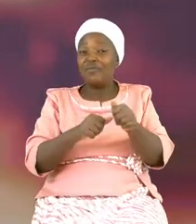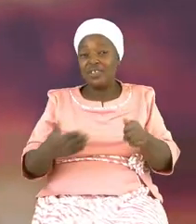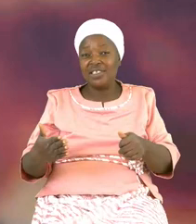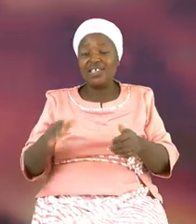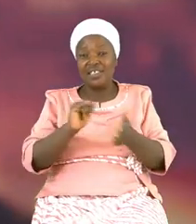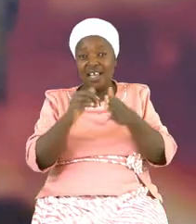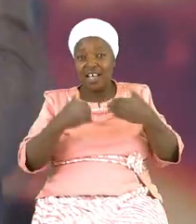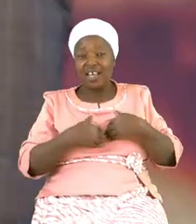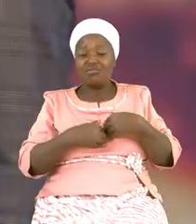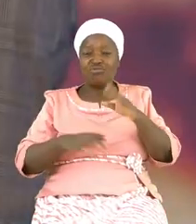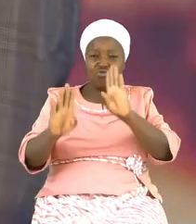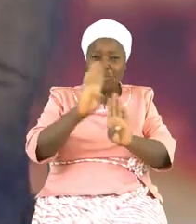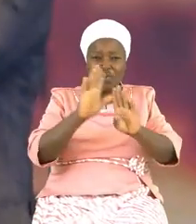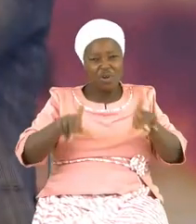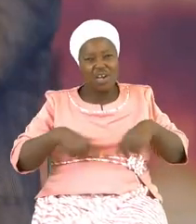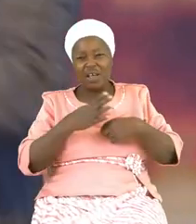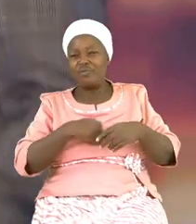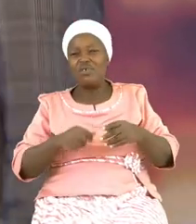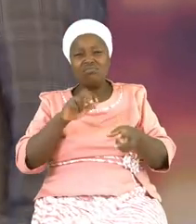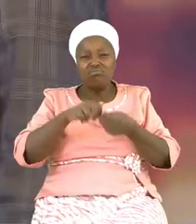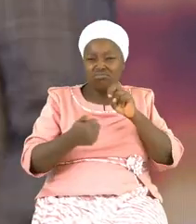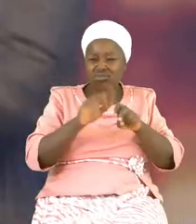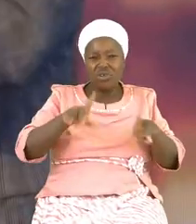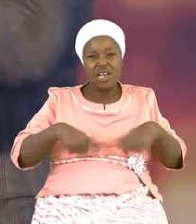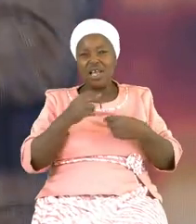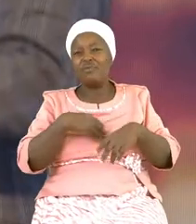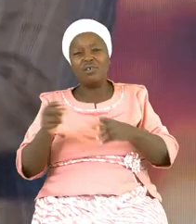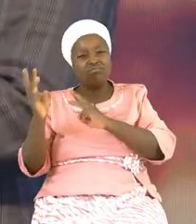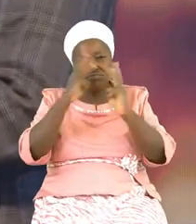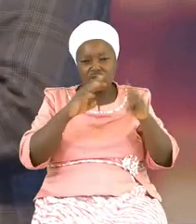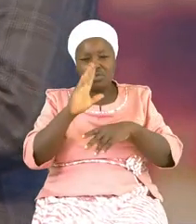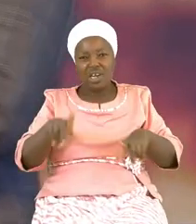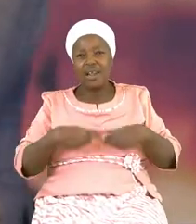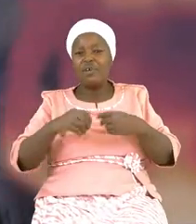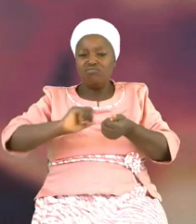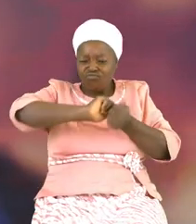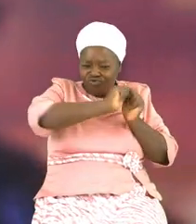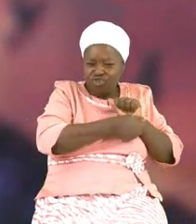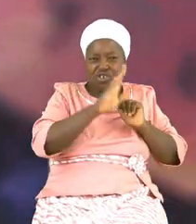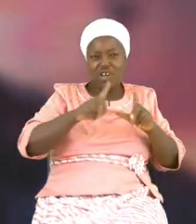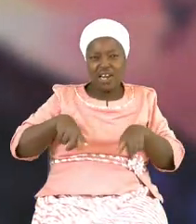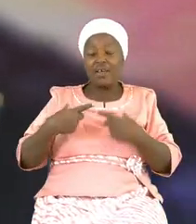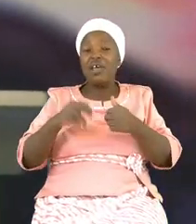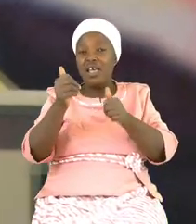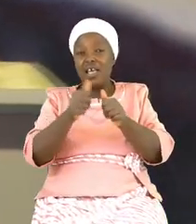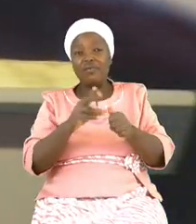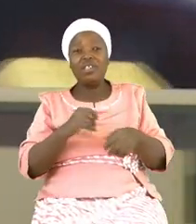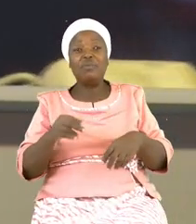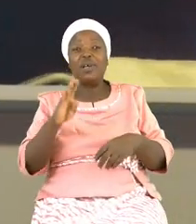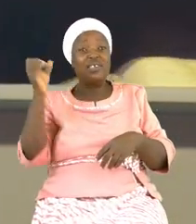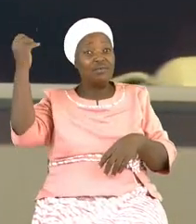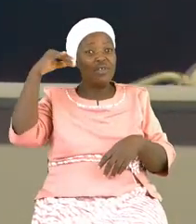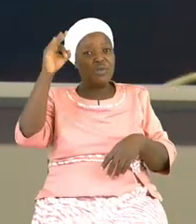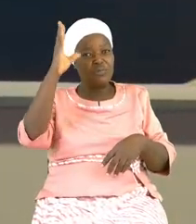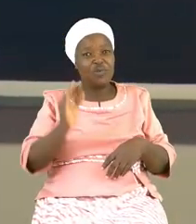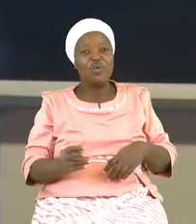your life, tormented your life, jolted your life, squeezed your life, by the grace of God in